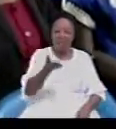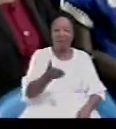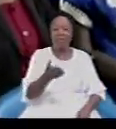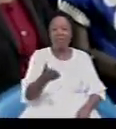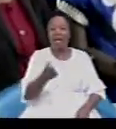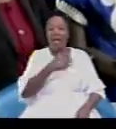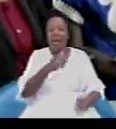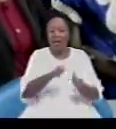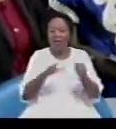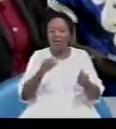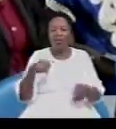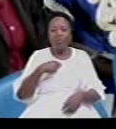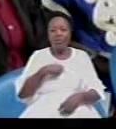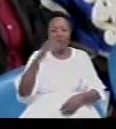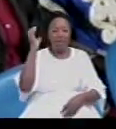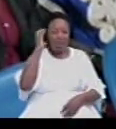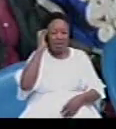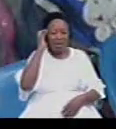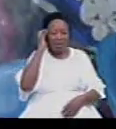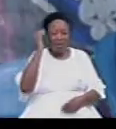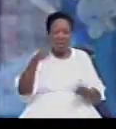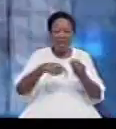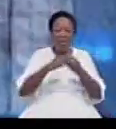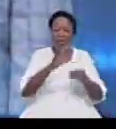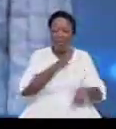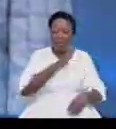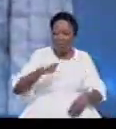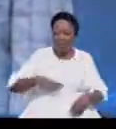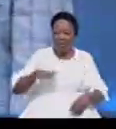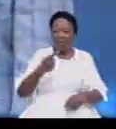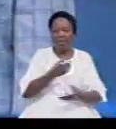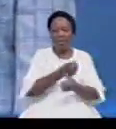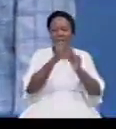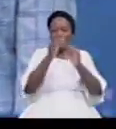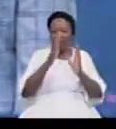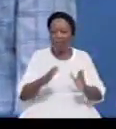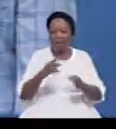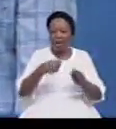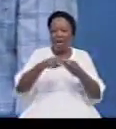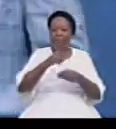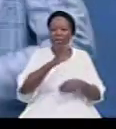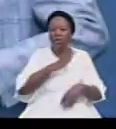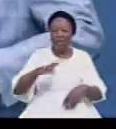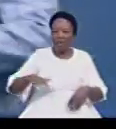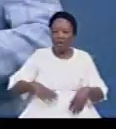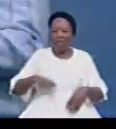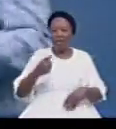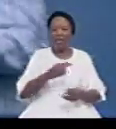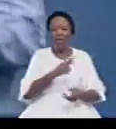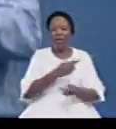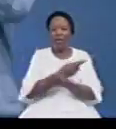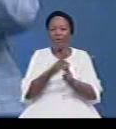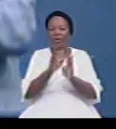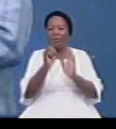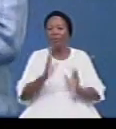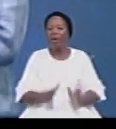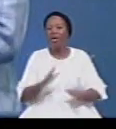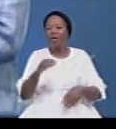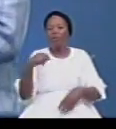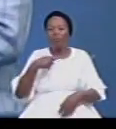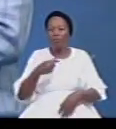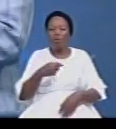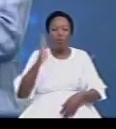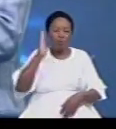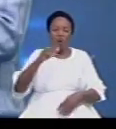we hear about Christ the Savior, about Christ the Redeemer, will work in